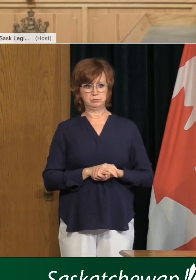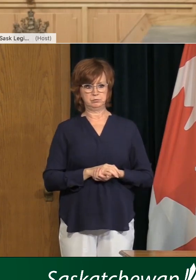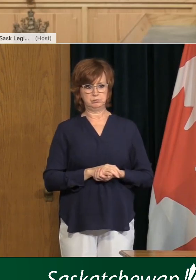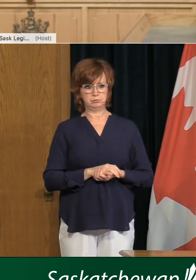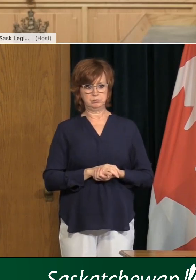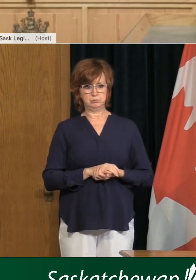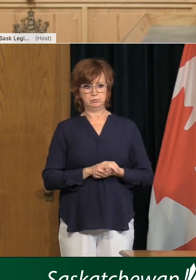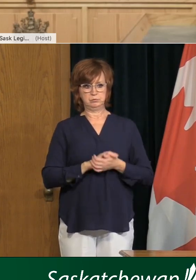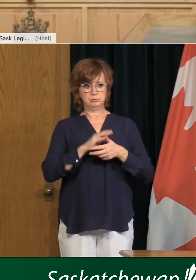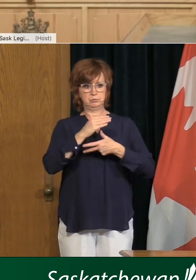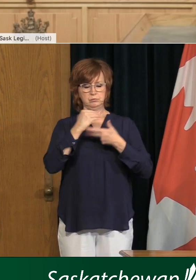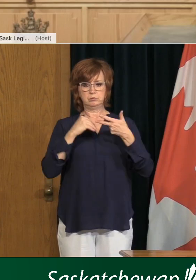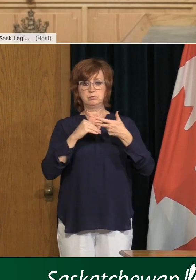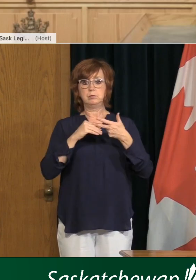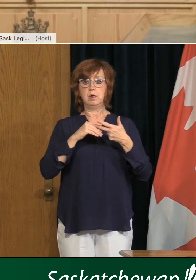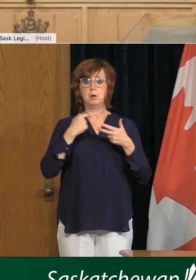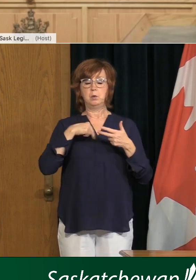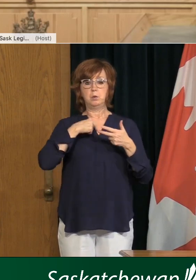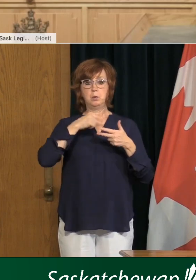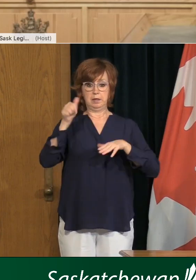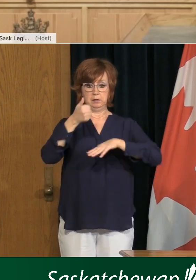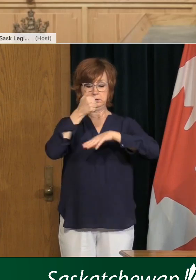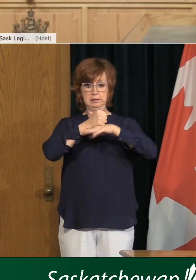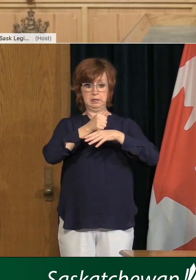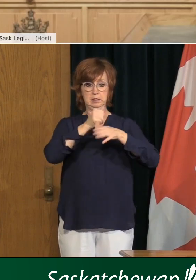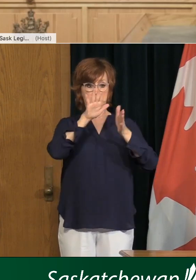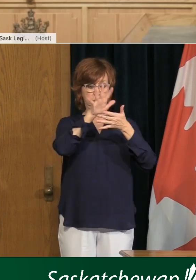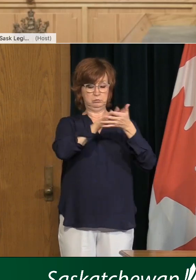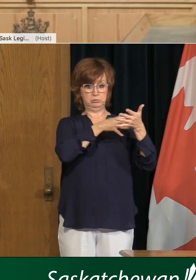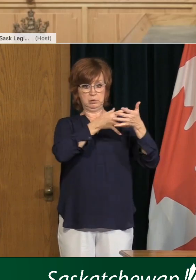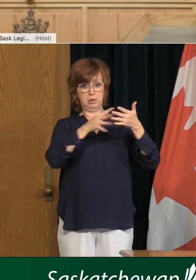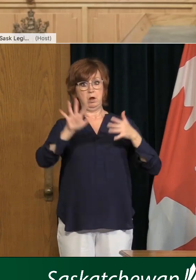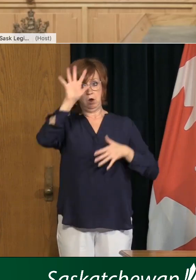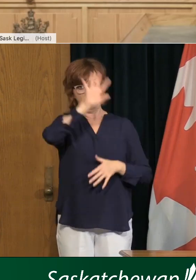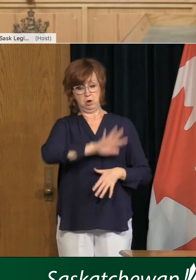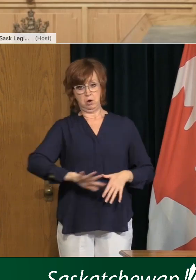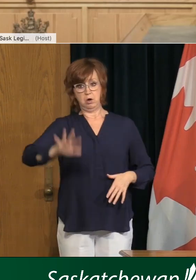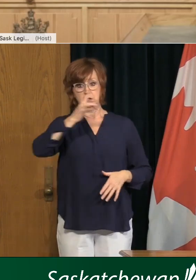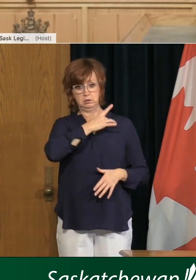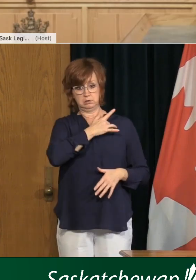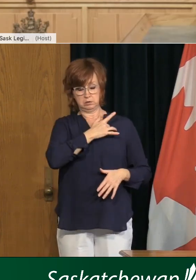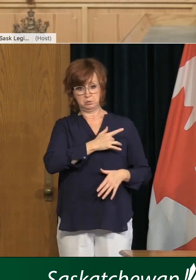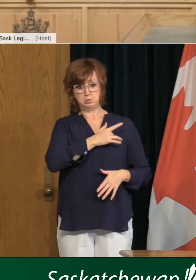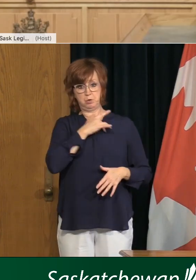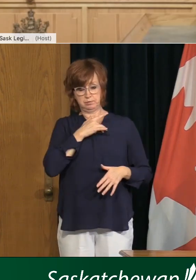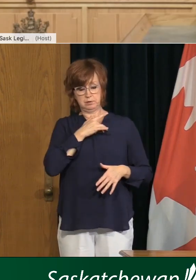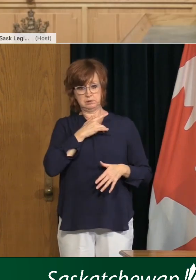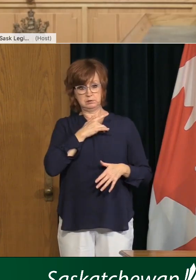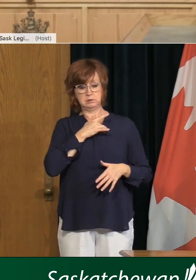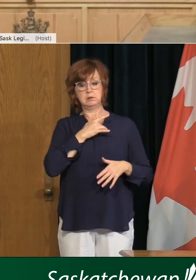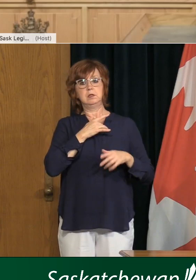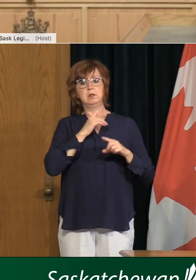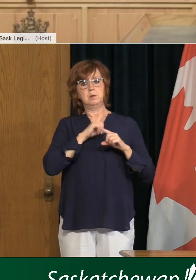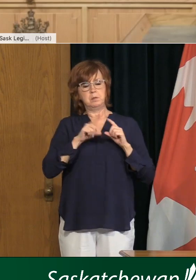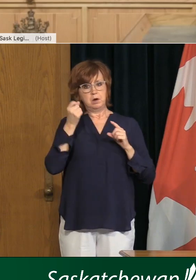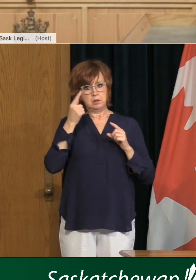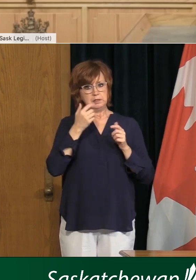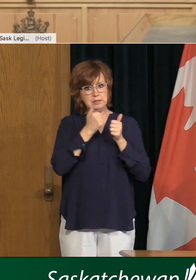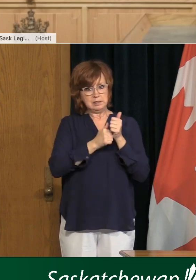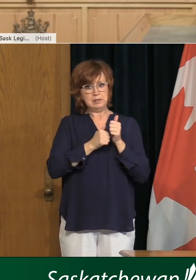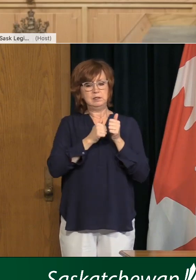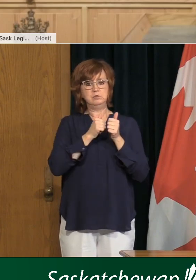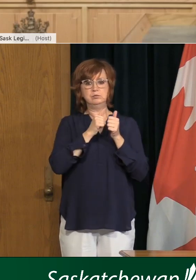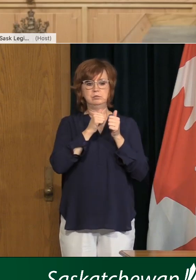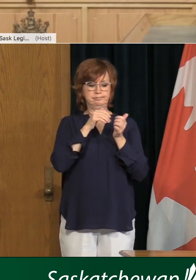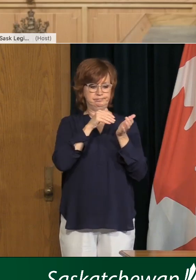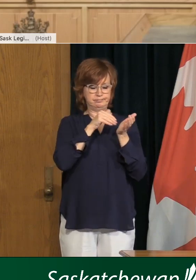The plan is provincially developed and locally delivered, and we believe that this is essential in the resumption of